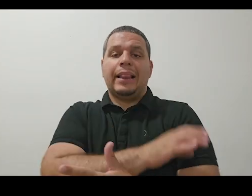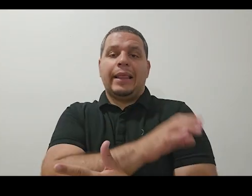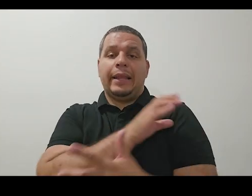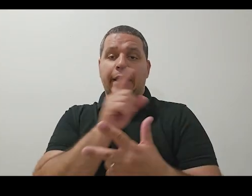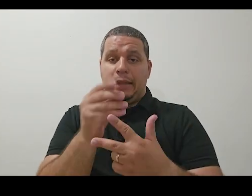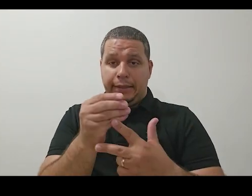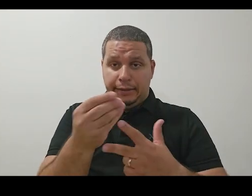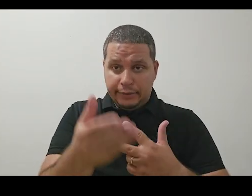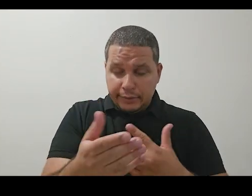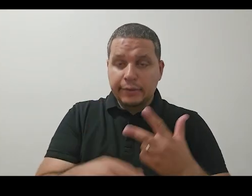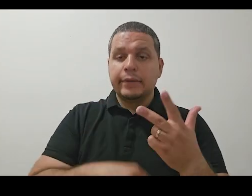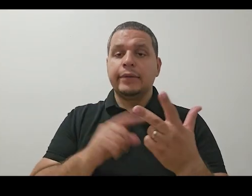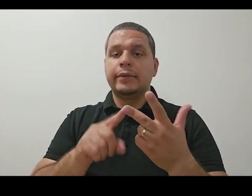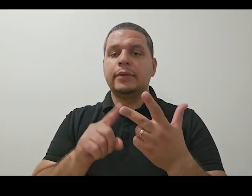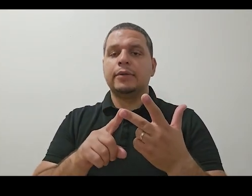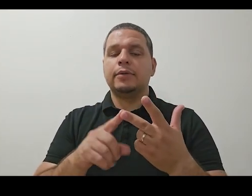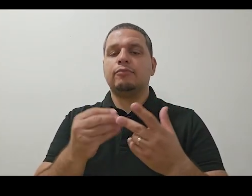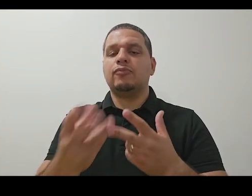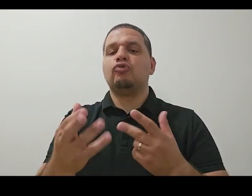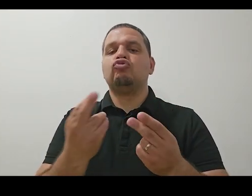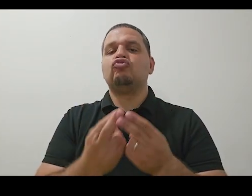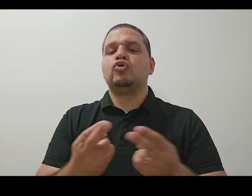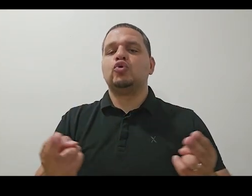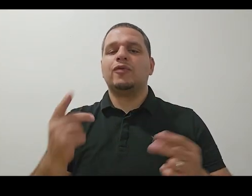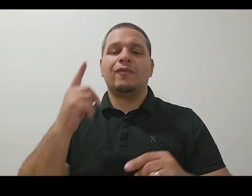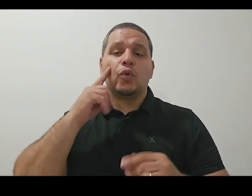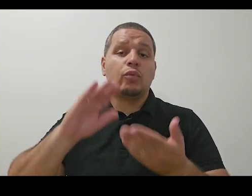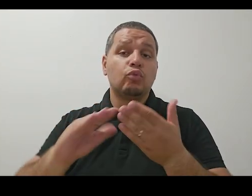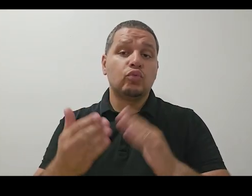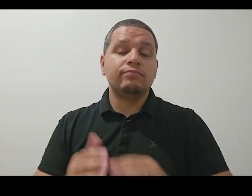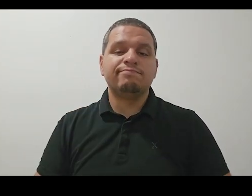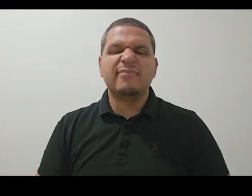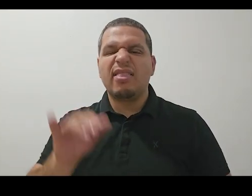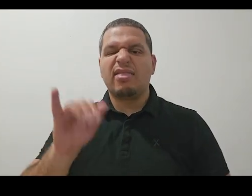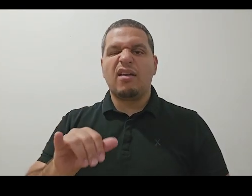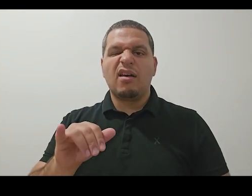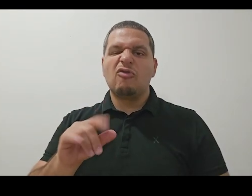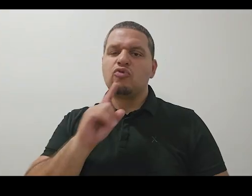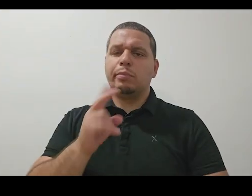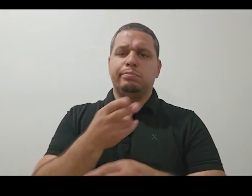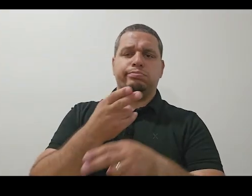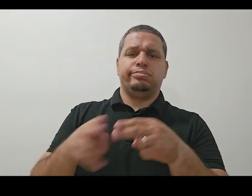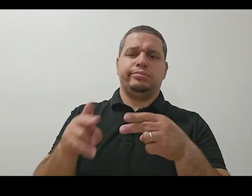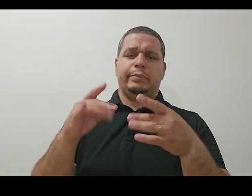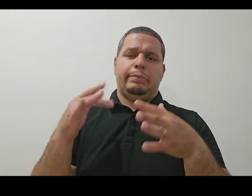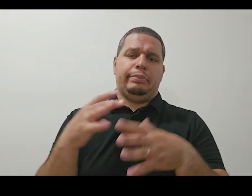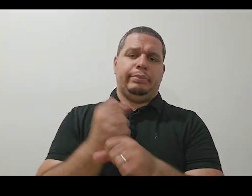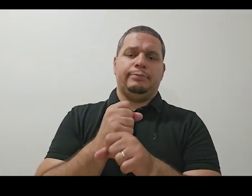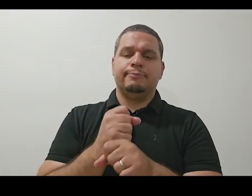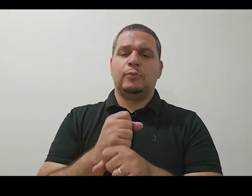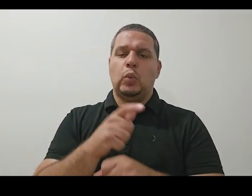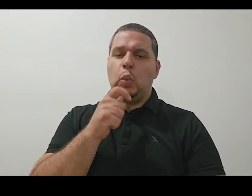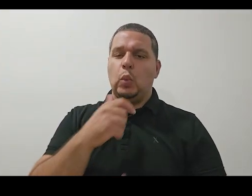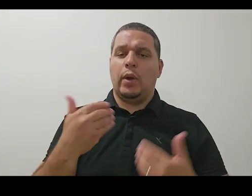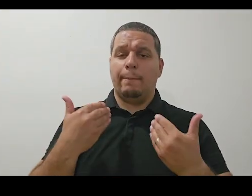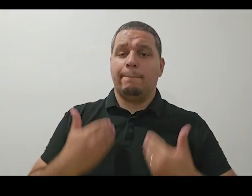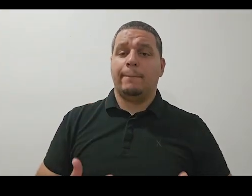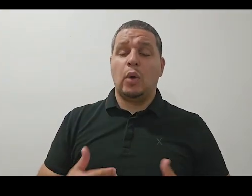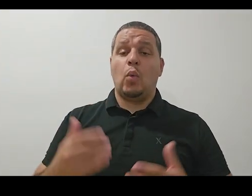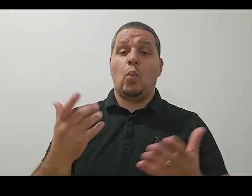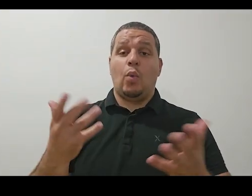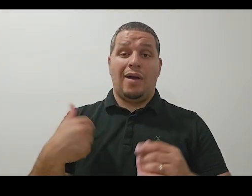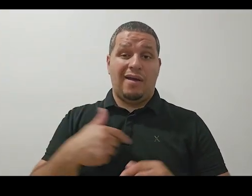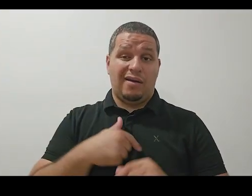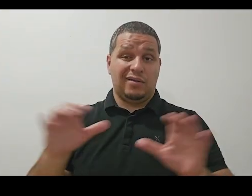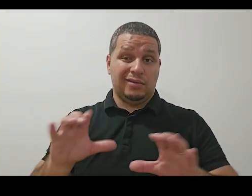part, we give out resources to the community. So that's kind of a quick synopsis of who I am and what I've done.